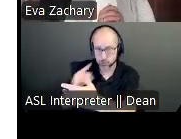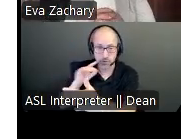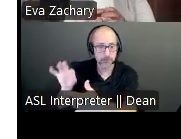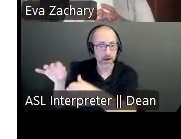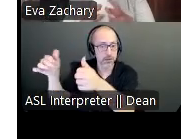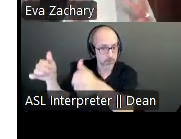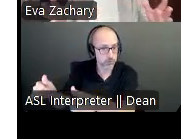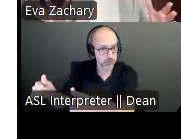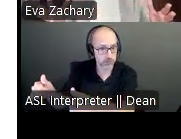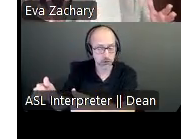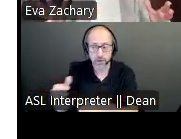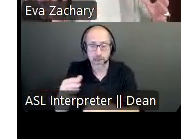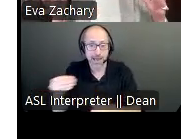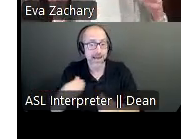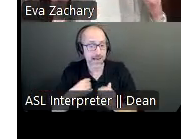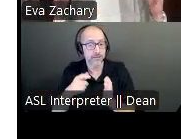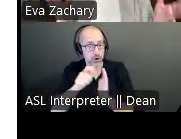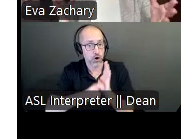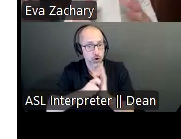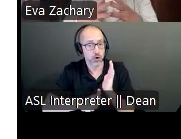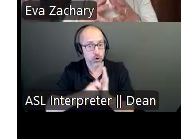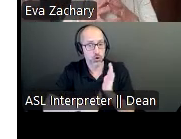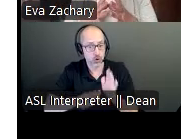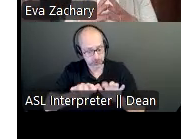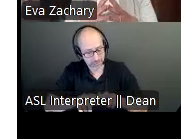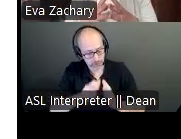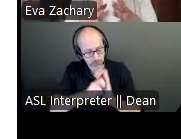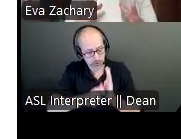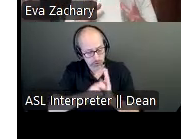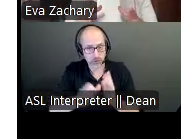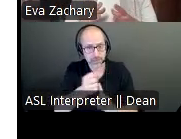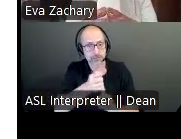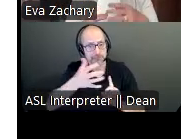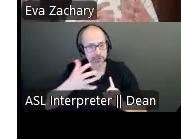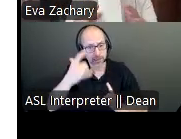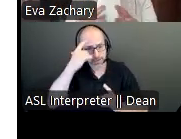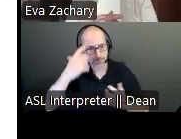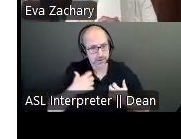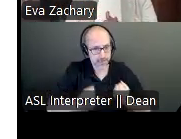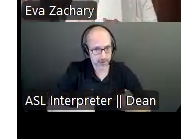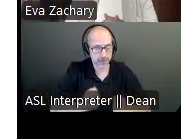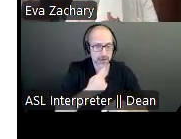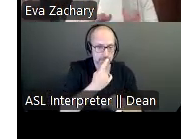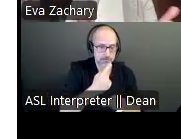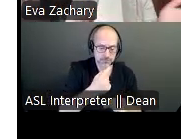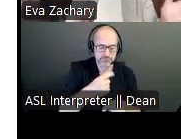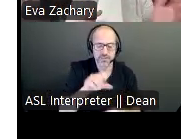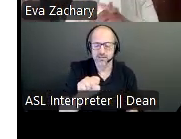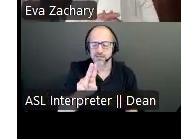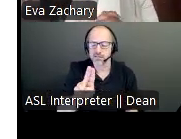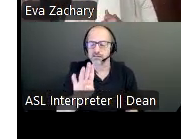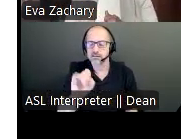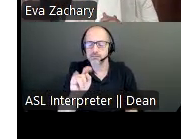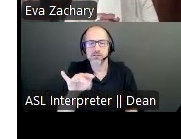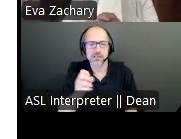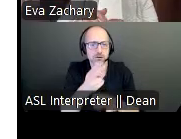an article expanding the mental health and substance use risk factors and definitions. And you can find that under my